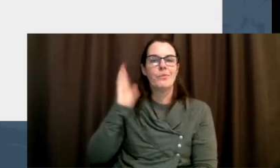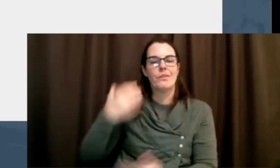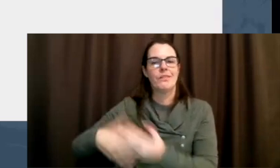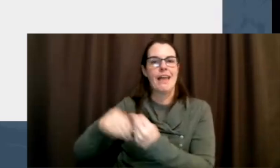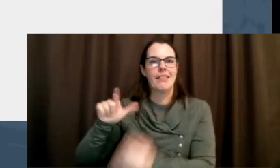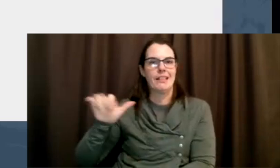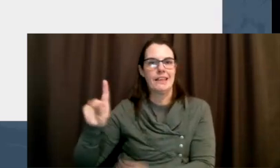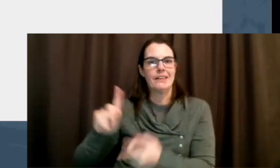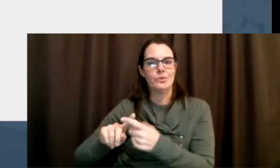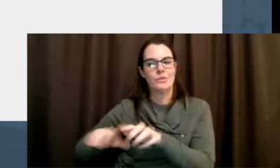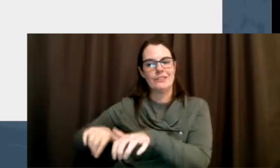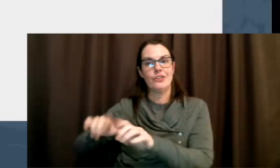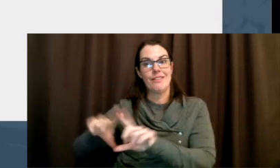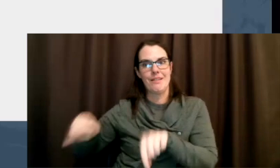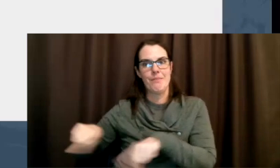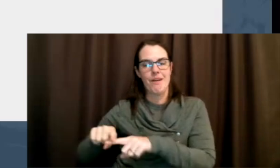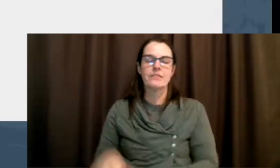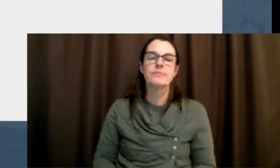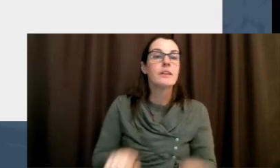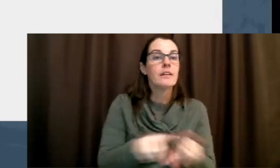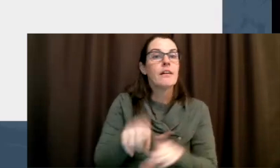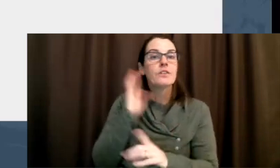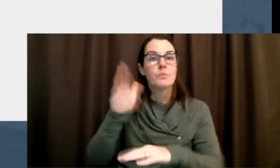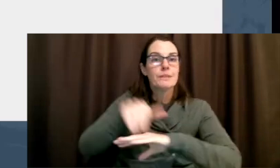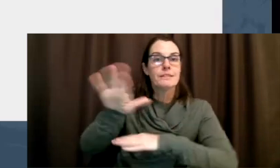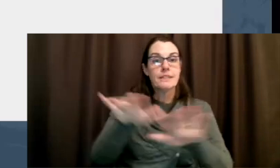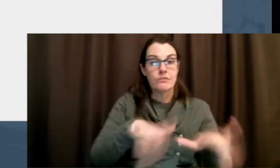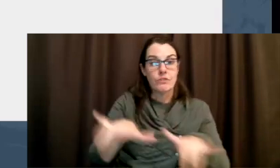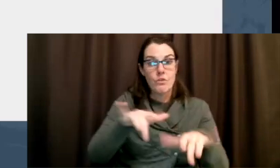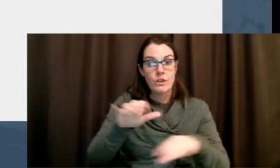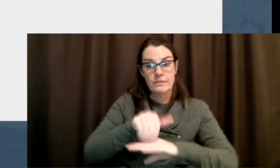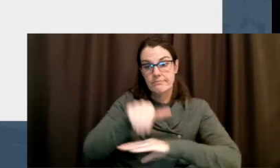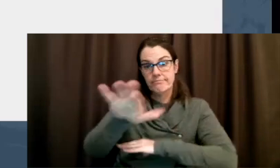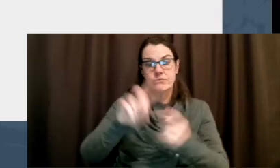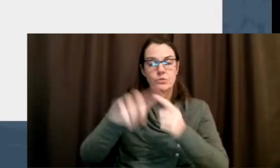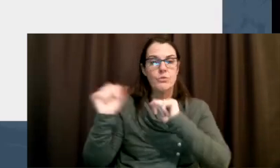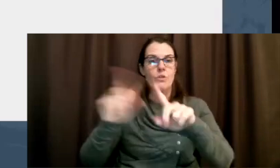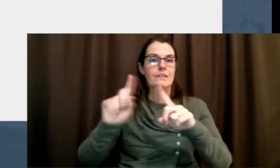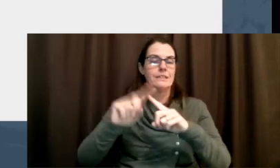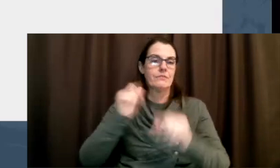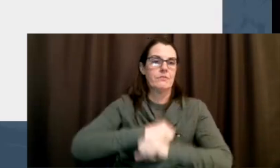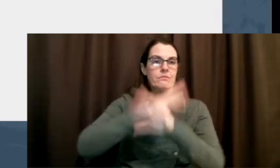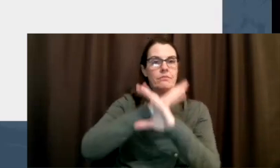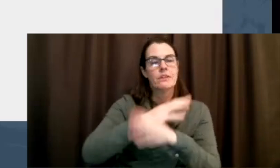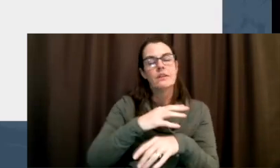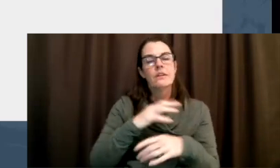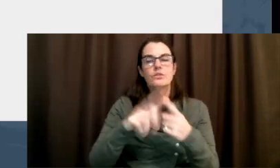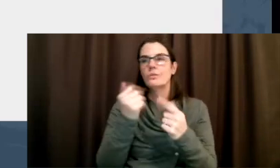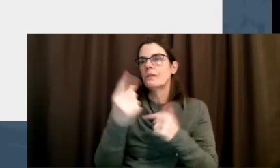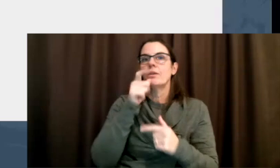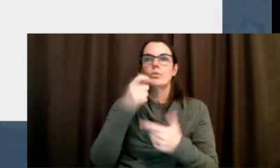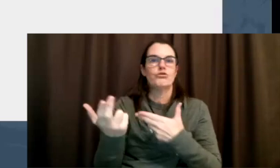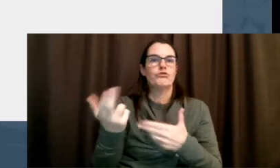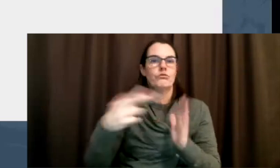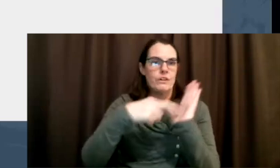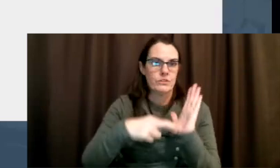those. We'll also be sending recordings to all of these webinars to anyone who registered, so you can look for